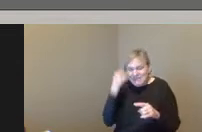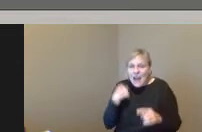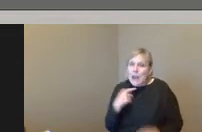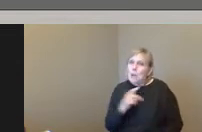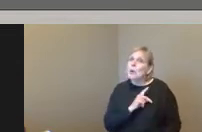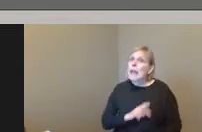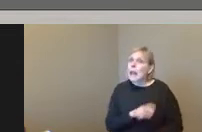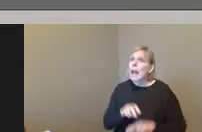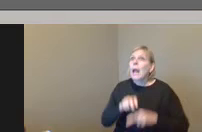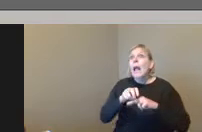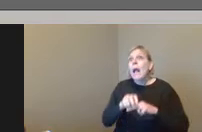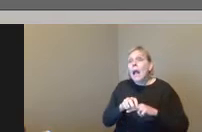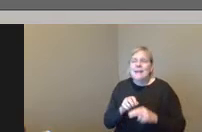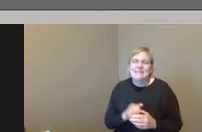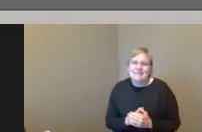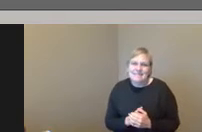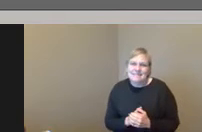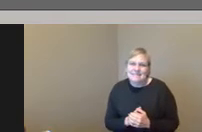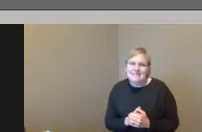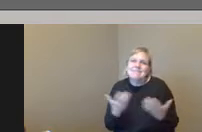king.